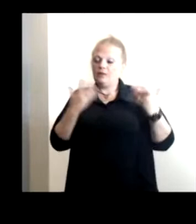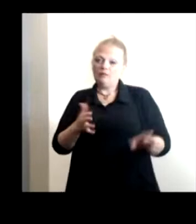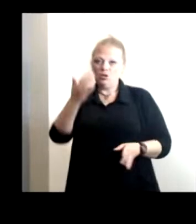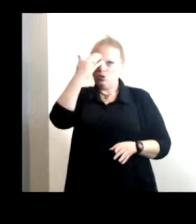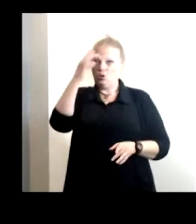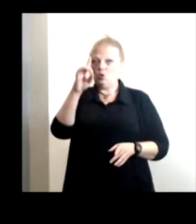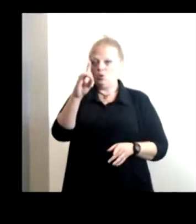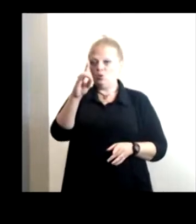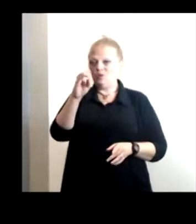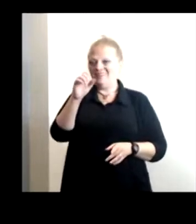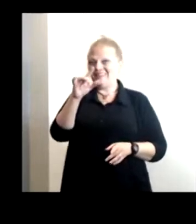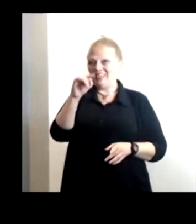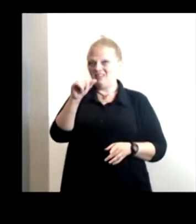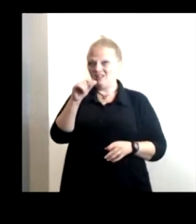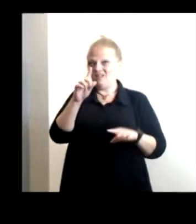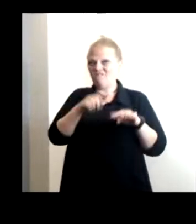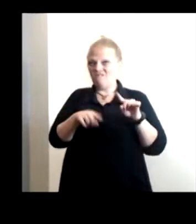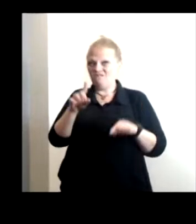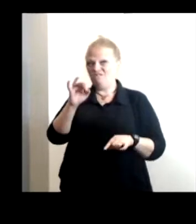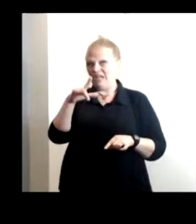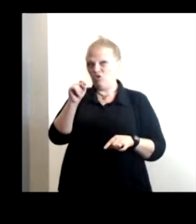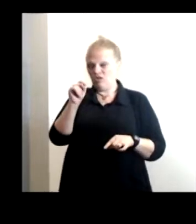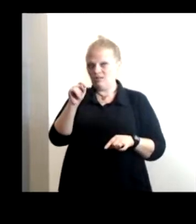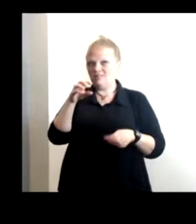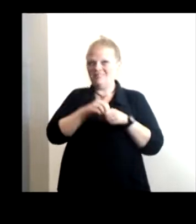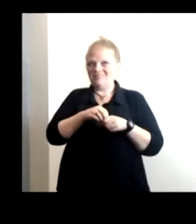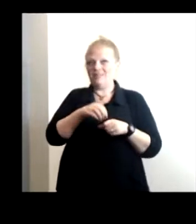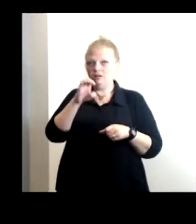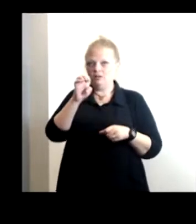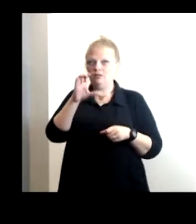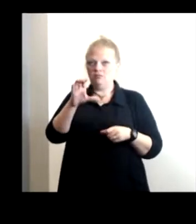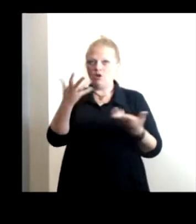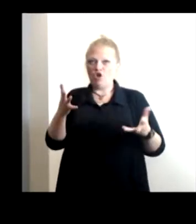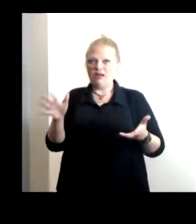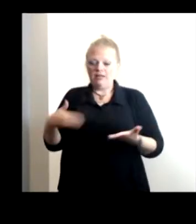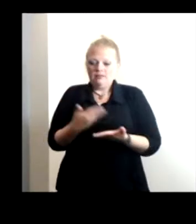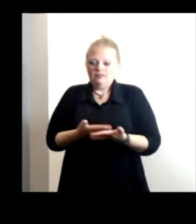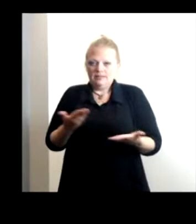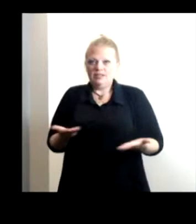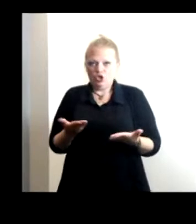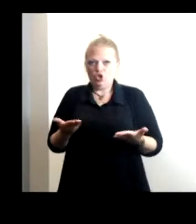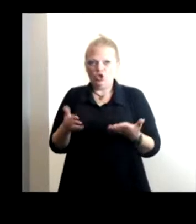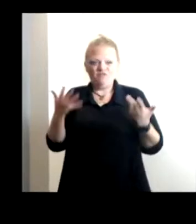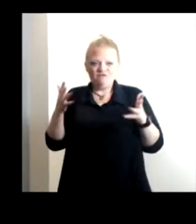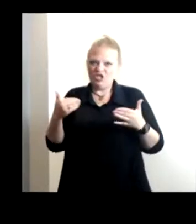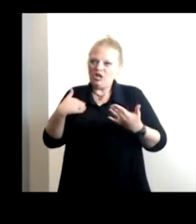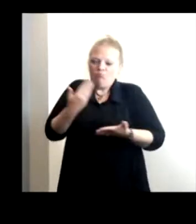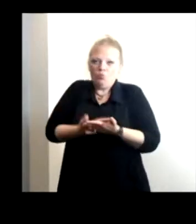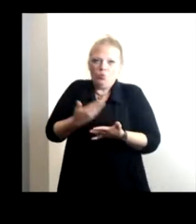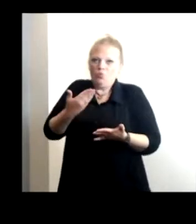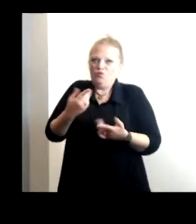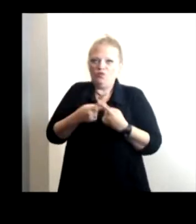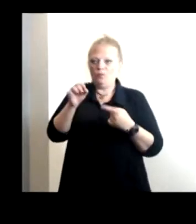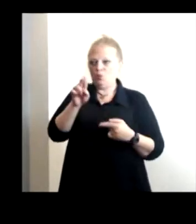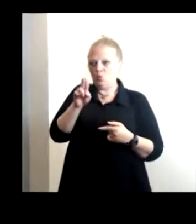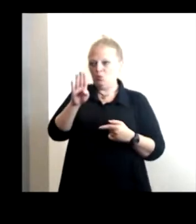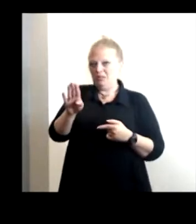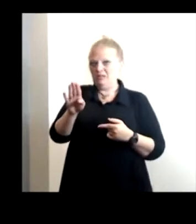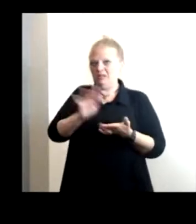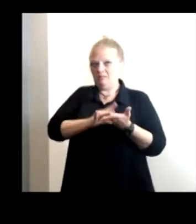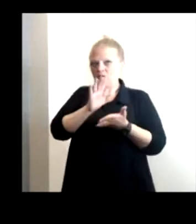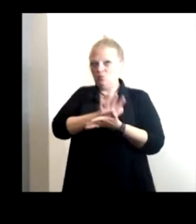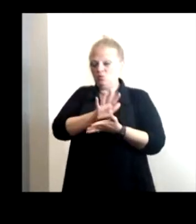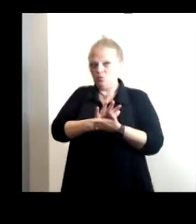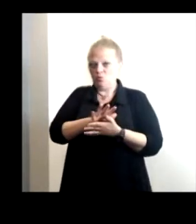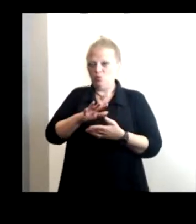variant is in Western New York. We have proof of it here in Erie County. That's been done by the University of Buffalo Medical School, doing